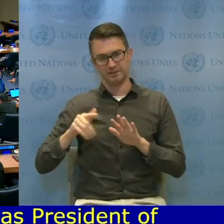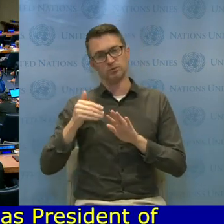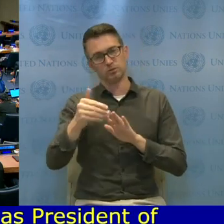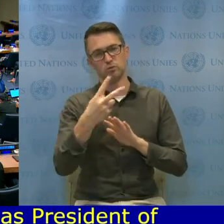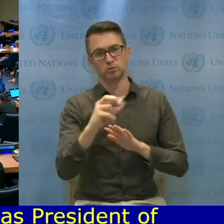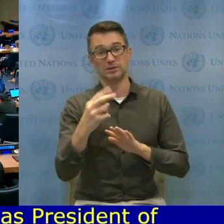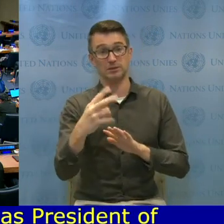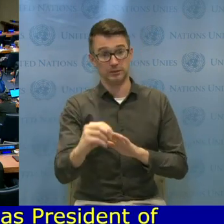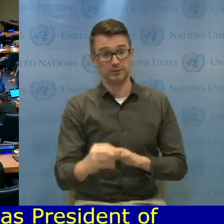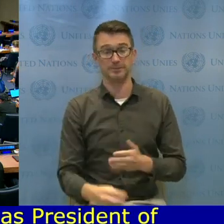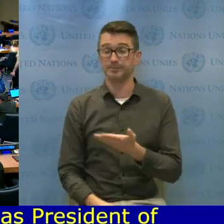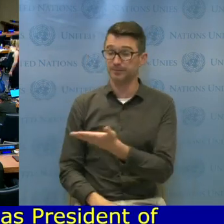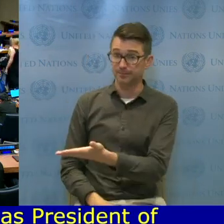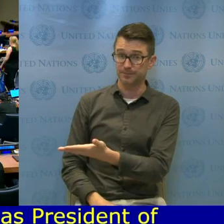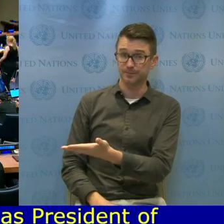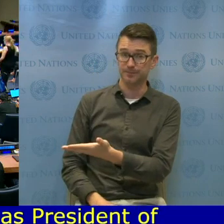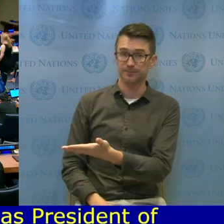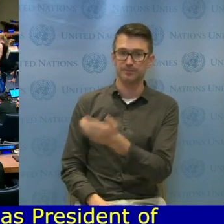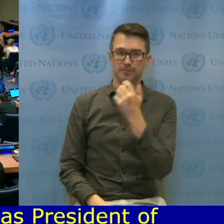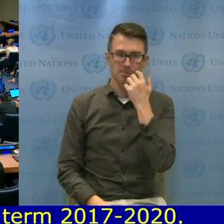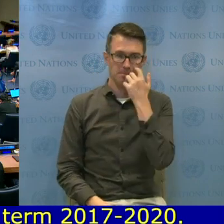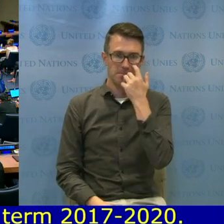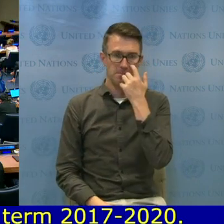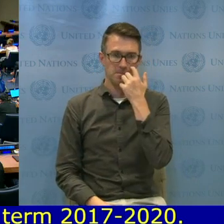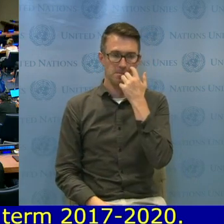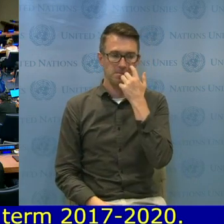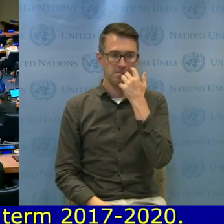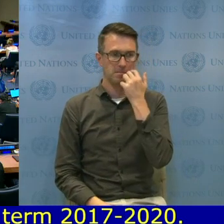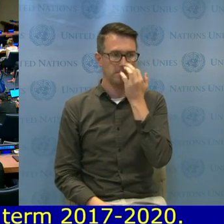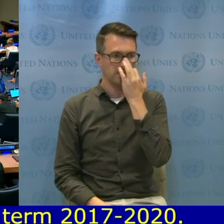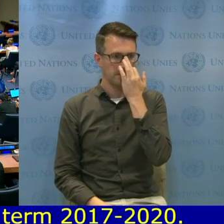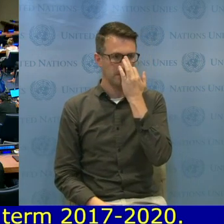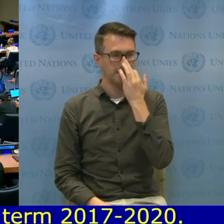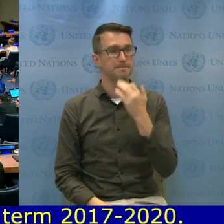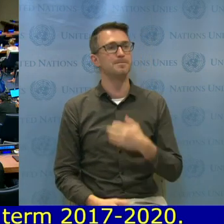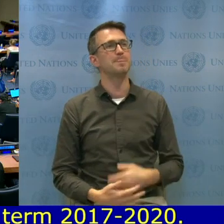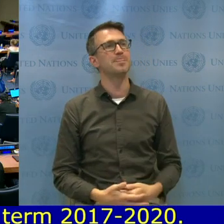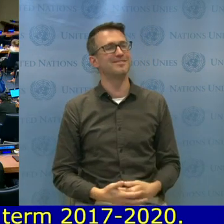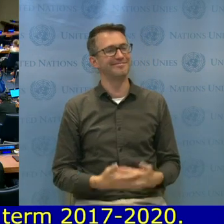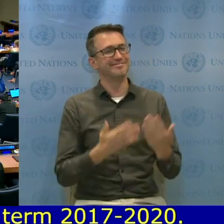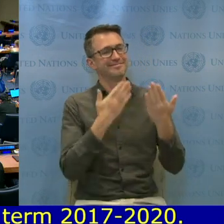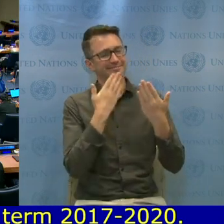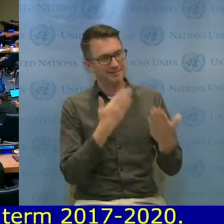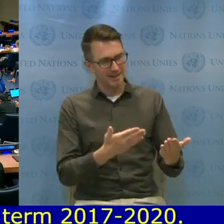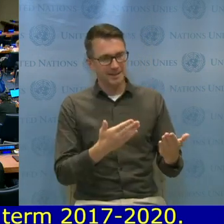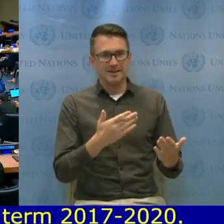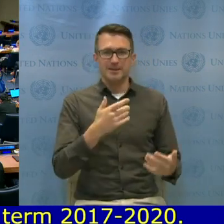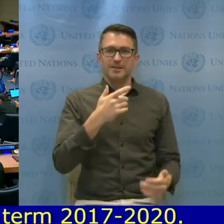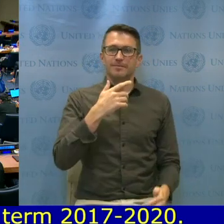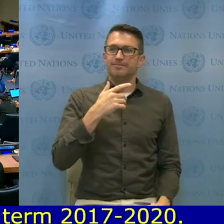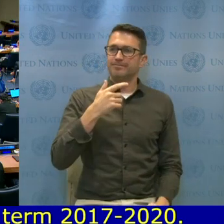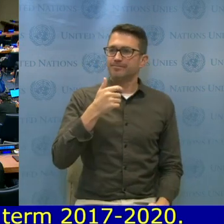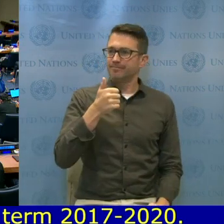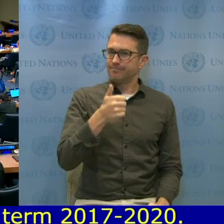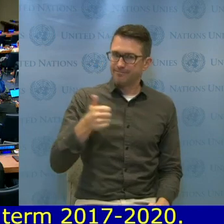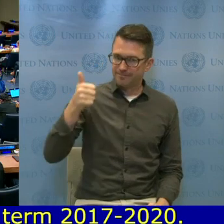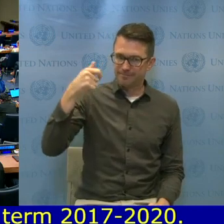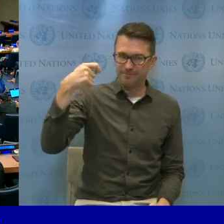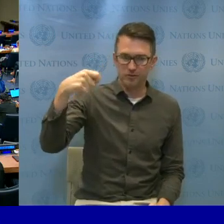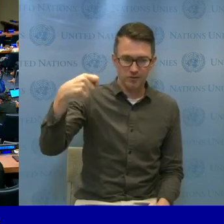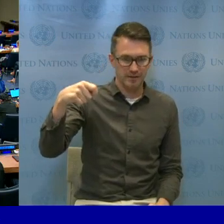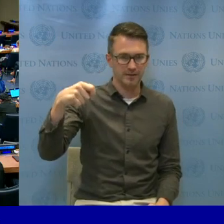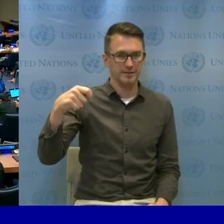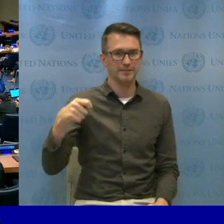Thank you, Madam Chair, and Your Excellency, and delegates. People First of Canada is the national